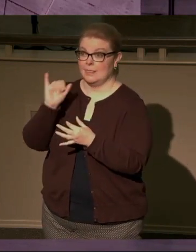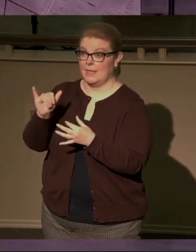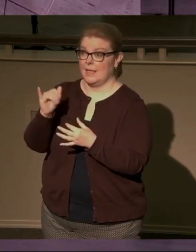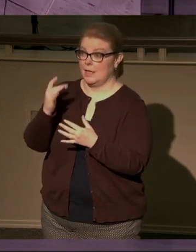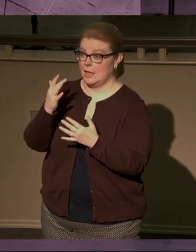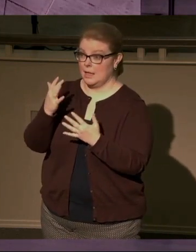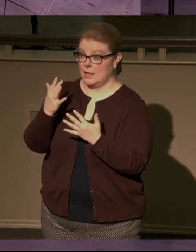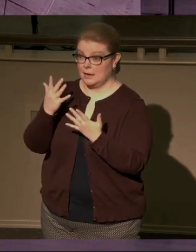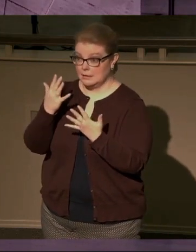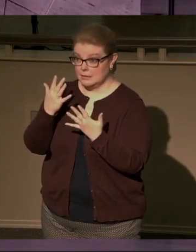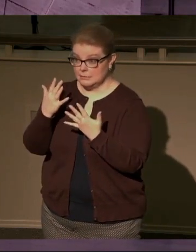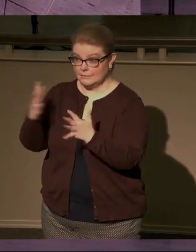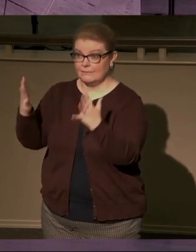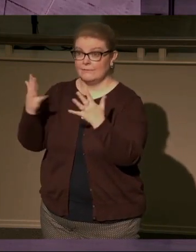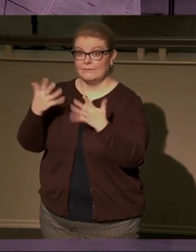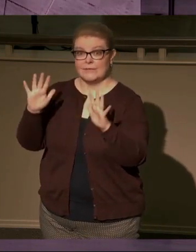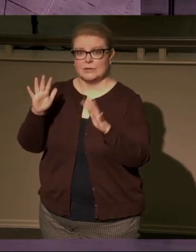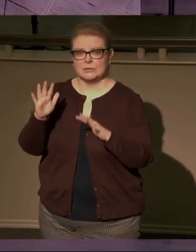face glows.